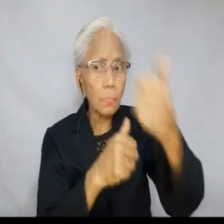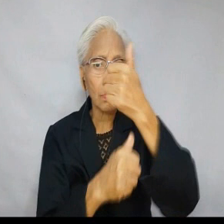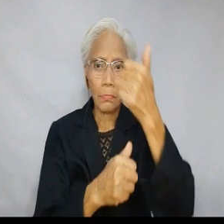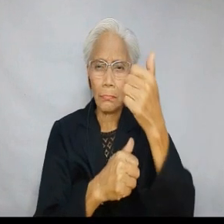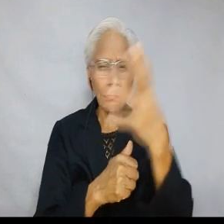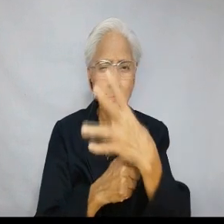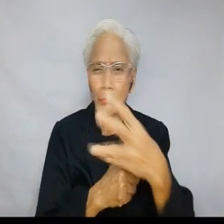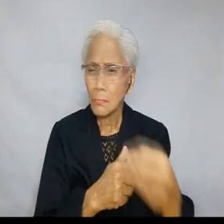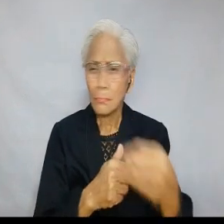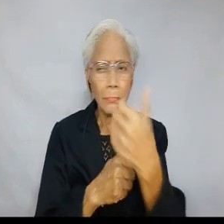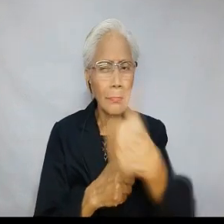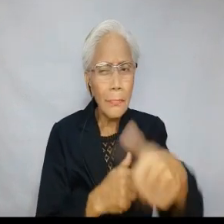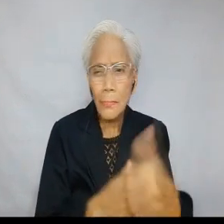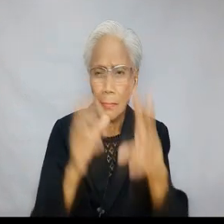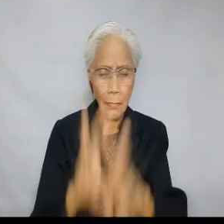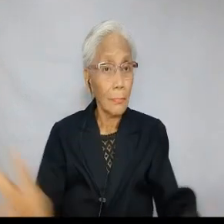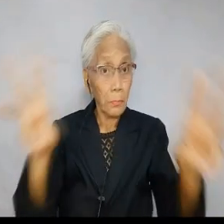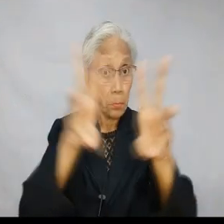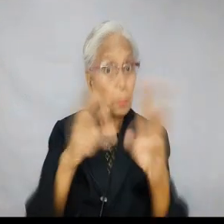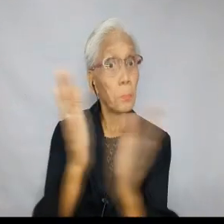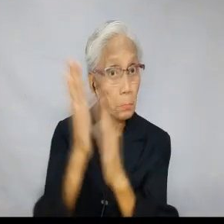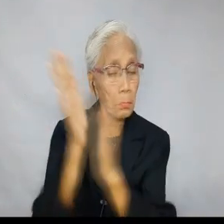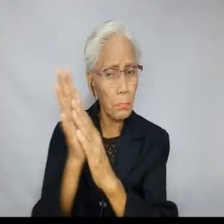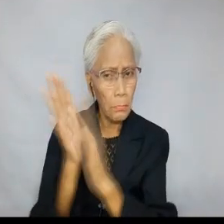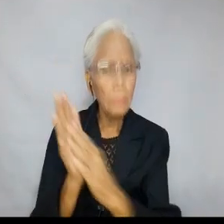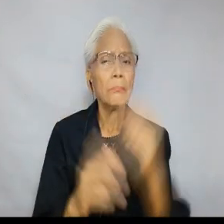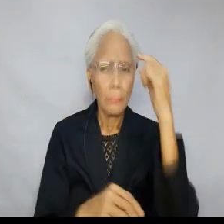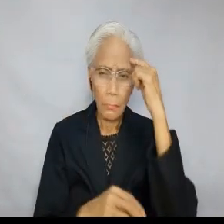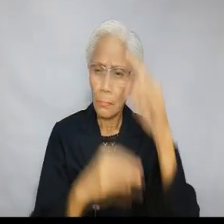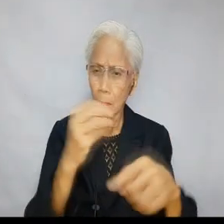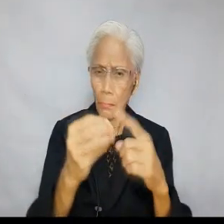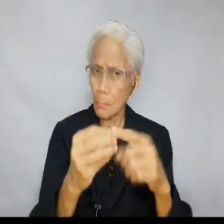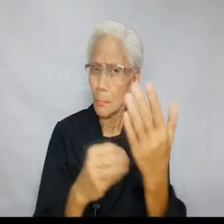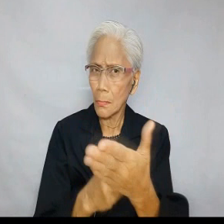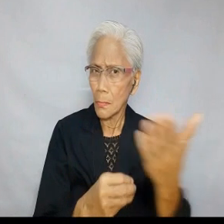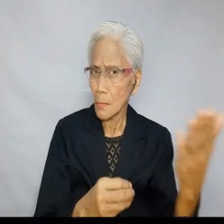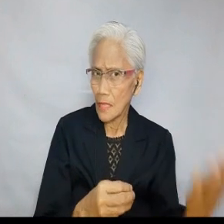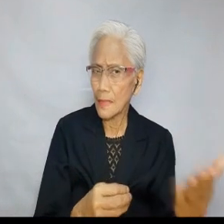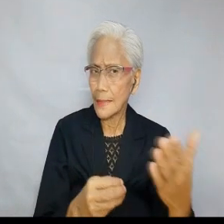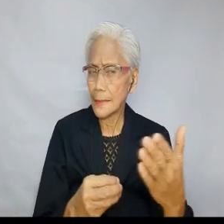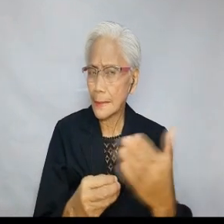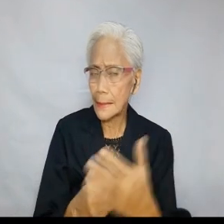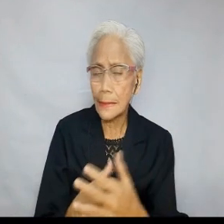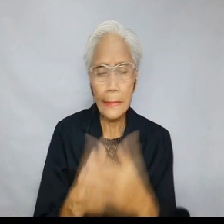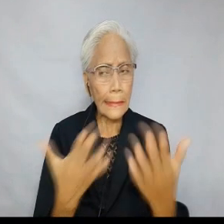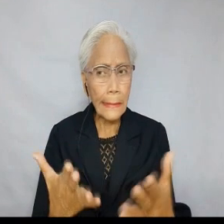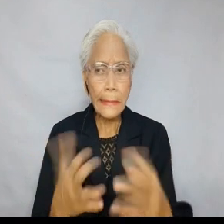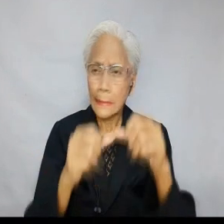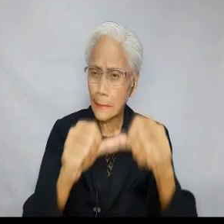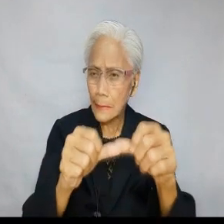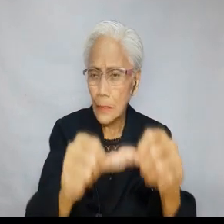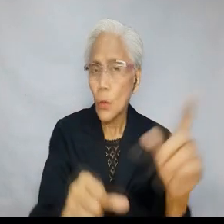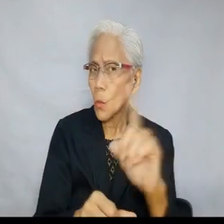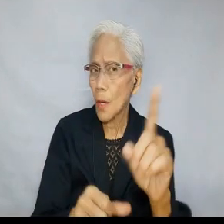any excellence, and if there is anything worthy of praise, think about these things.